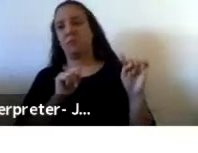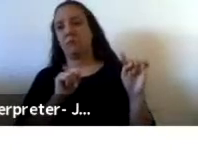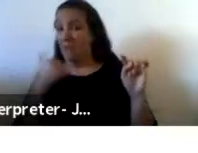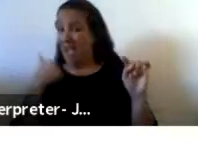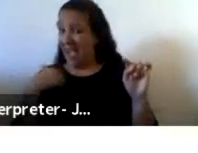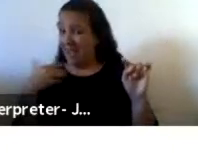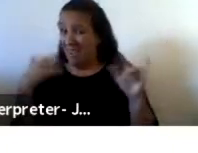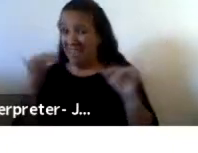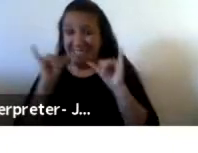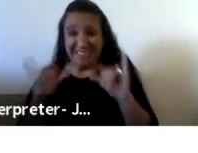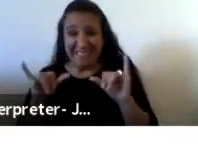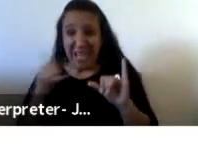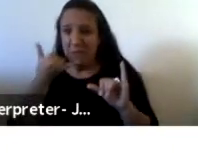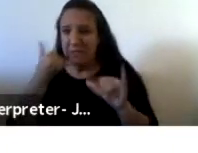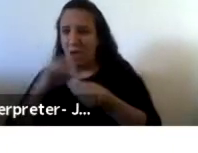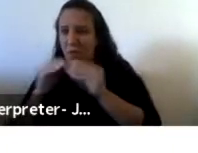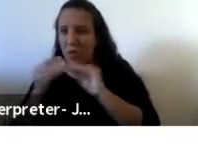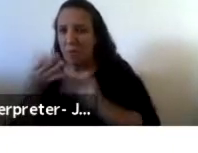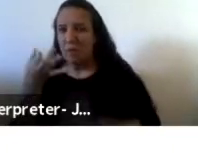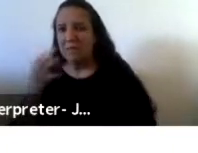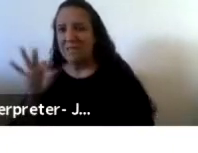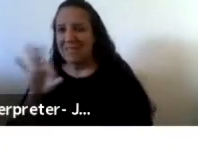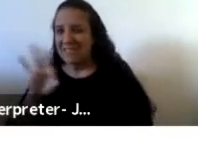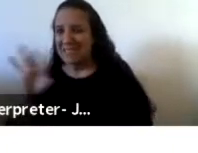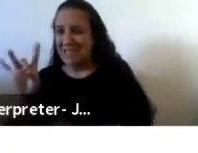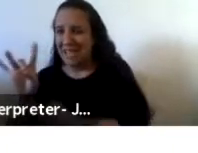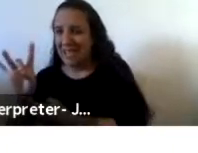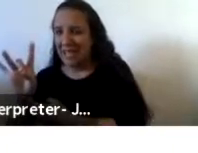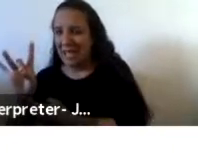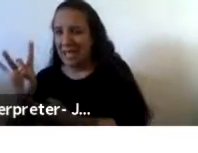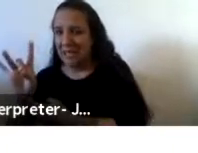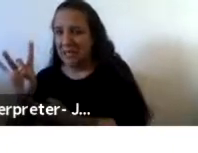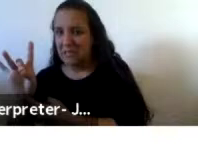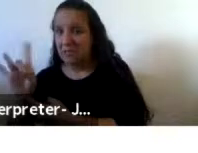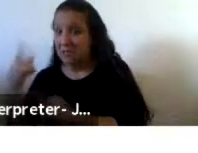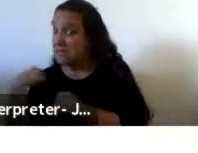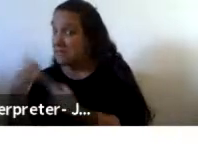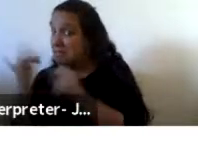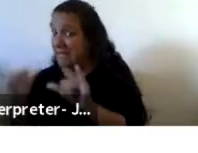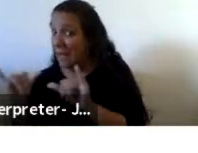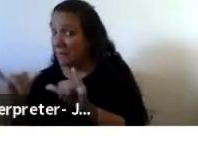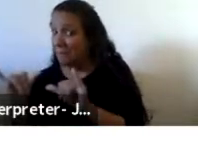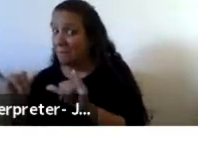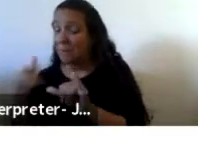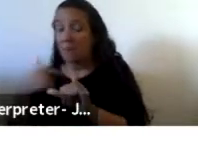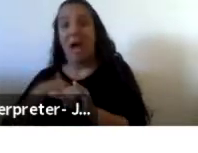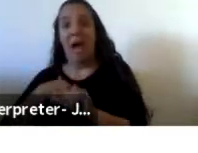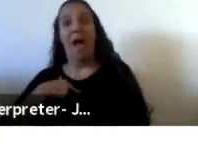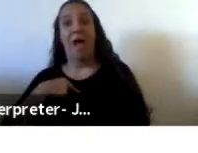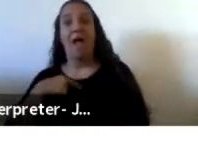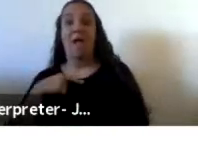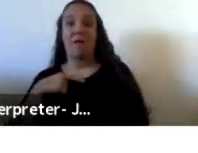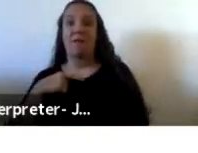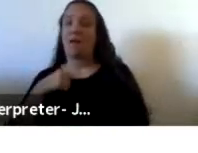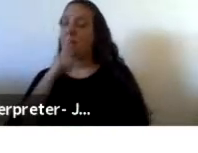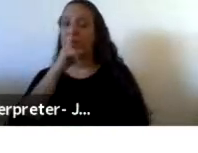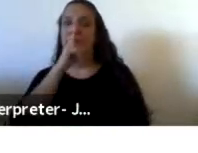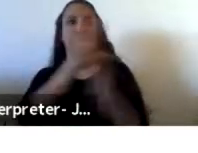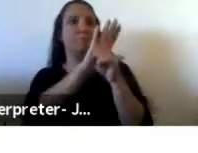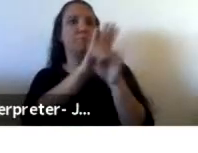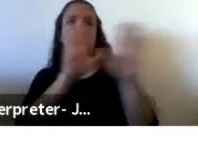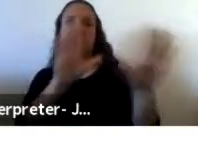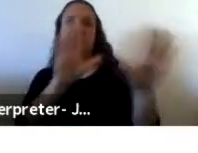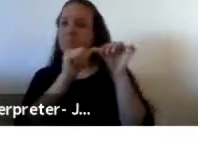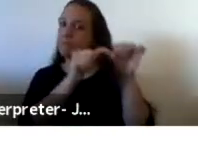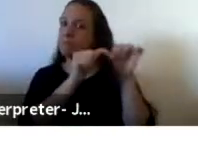since 1998. I don't deviate. I'm loyal when it comes as to a customer. So you treat me with kindness and you